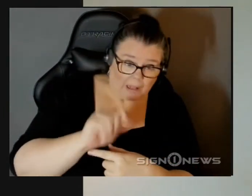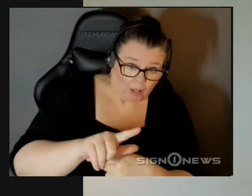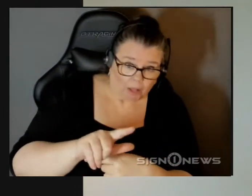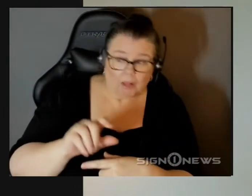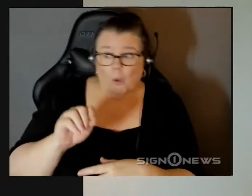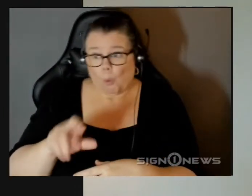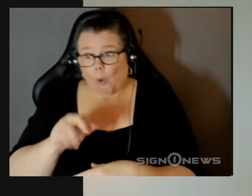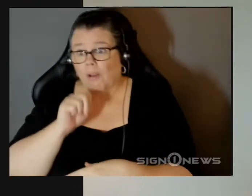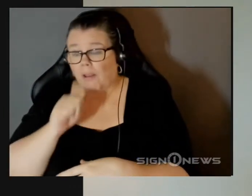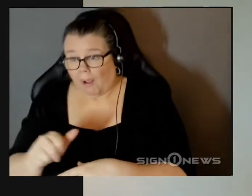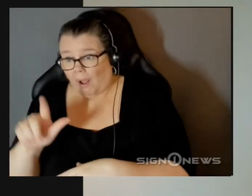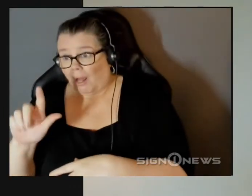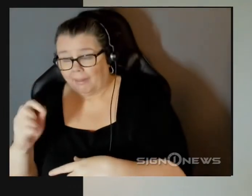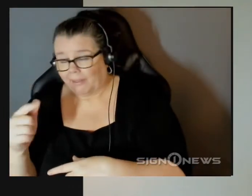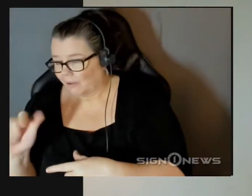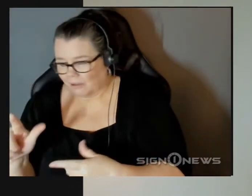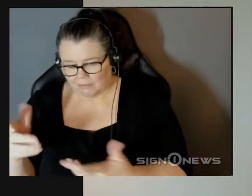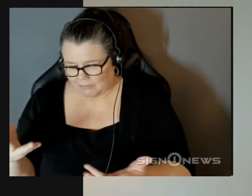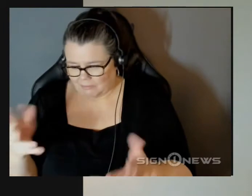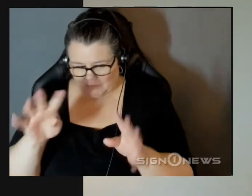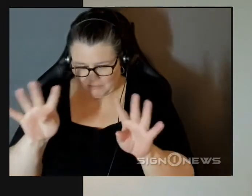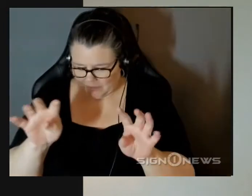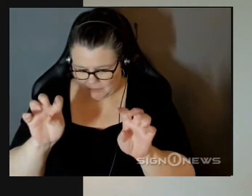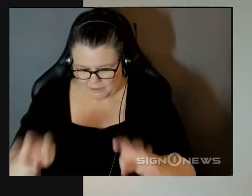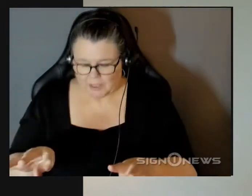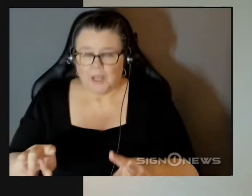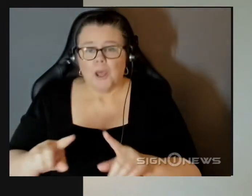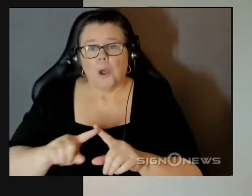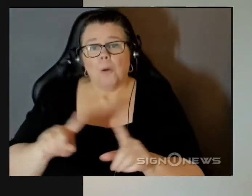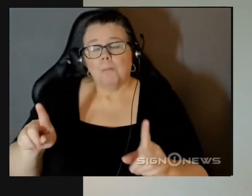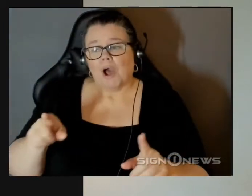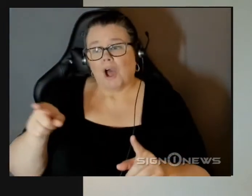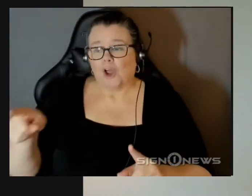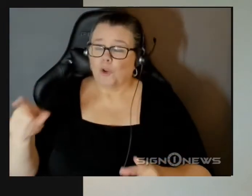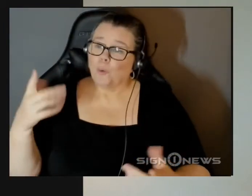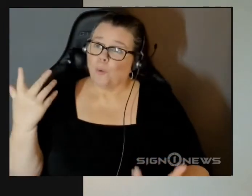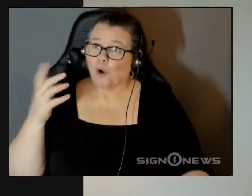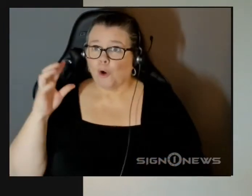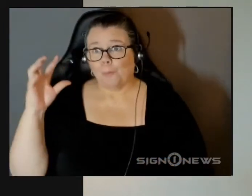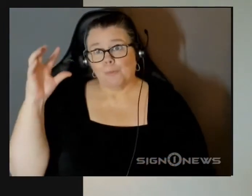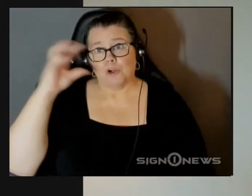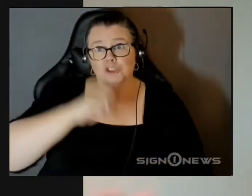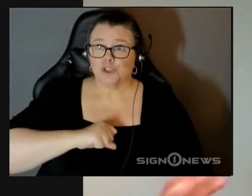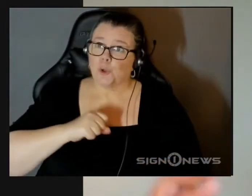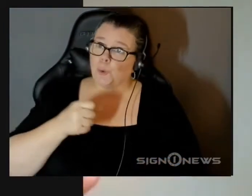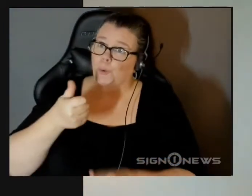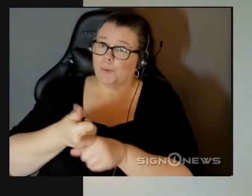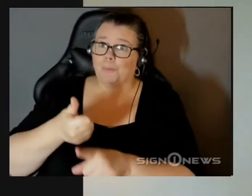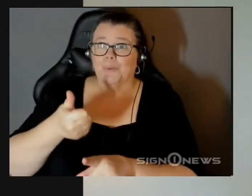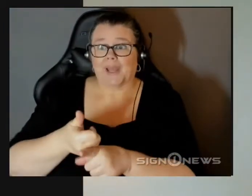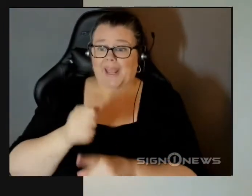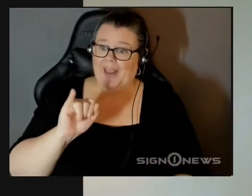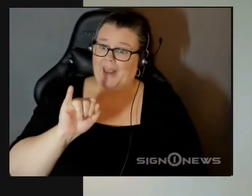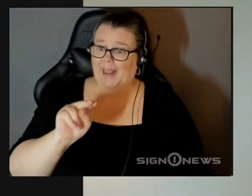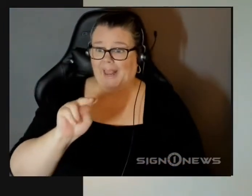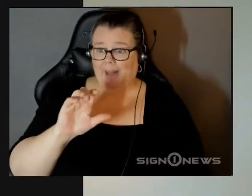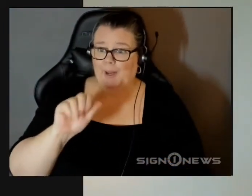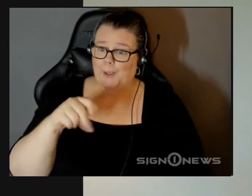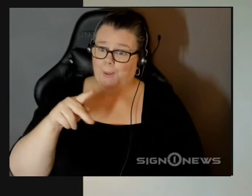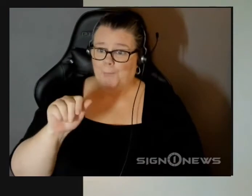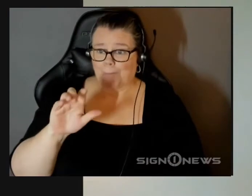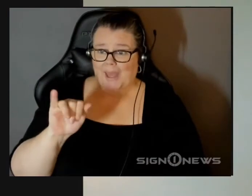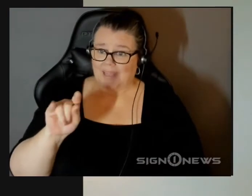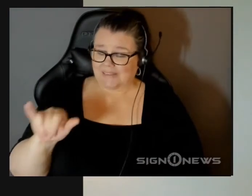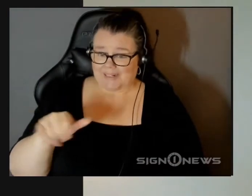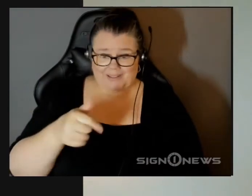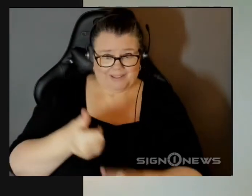the presumption of incapacity is this cloud that hangs over people,